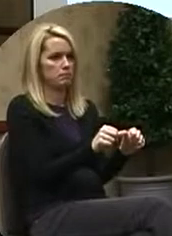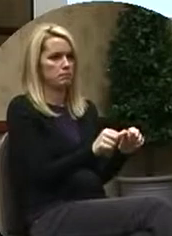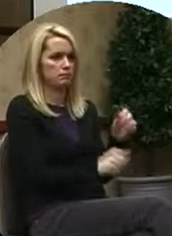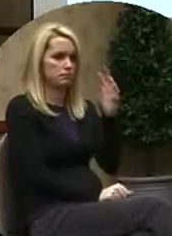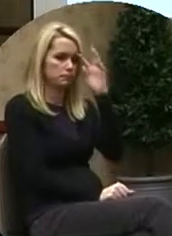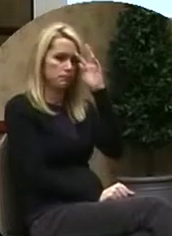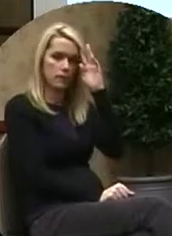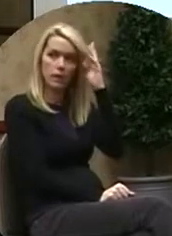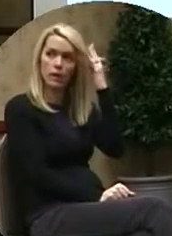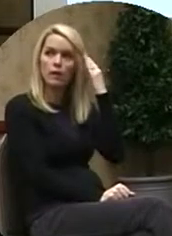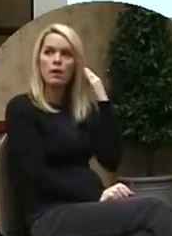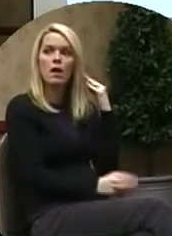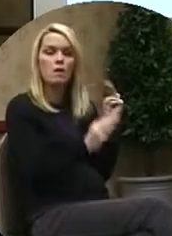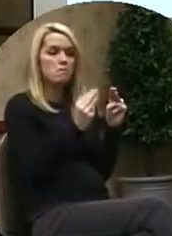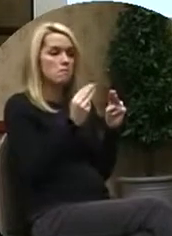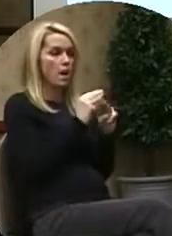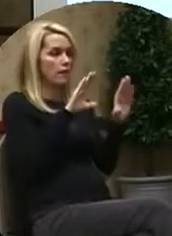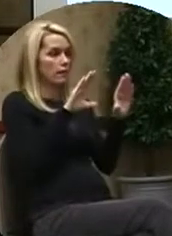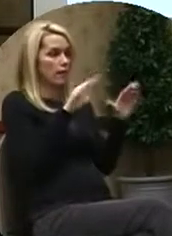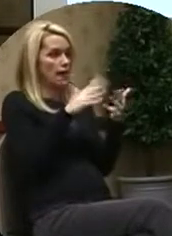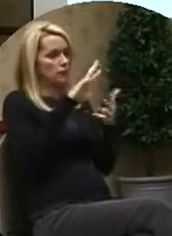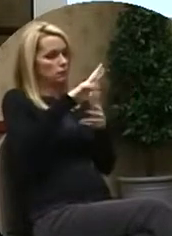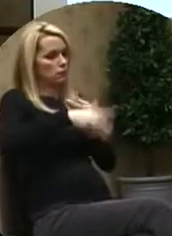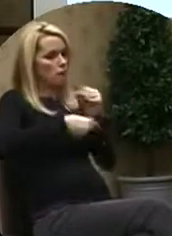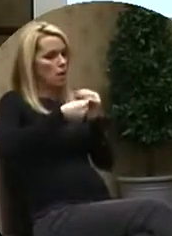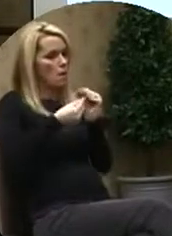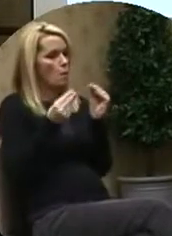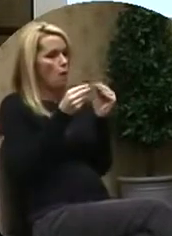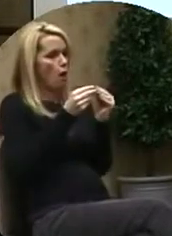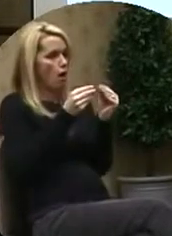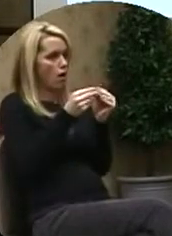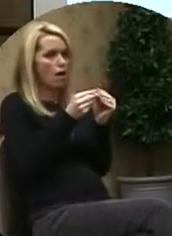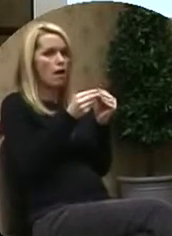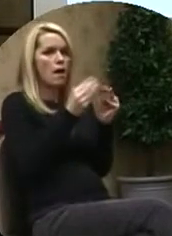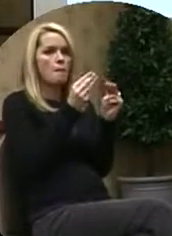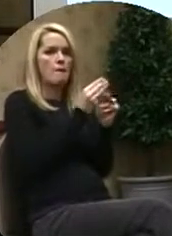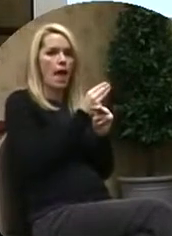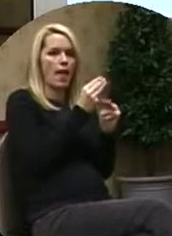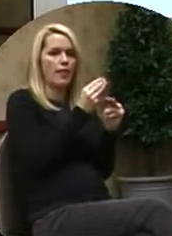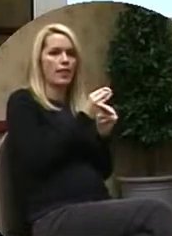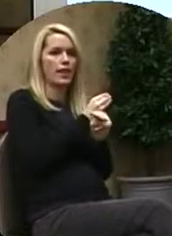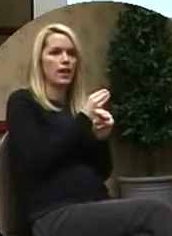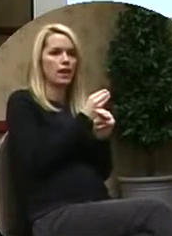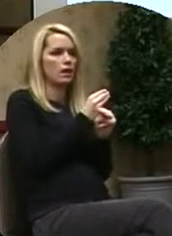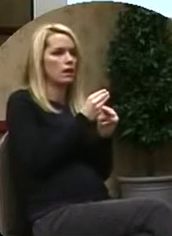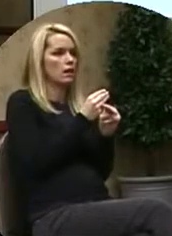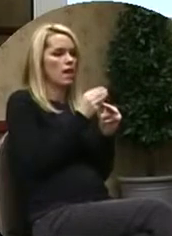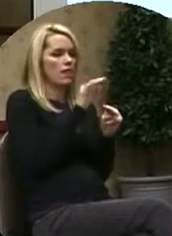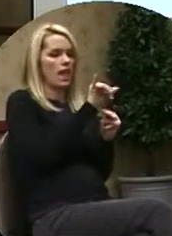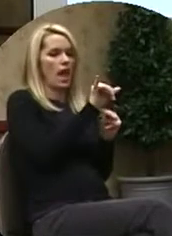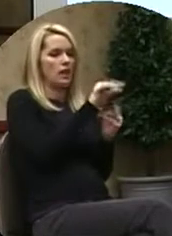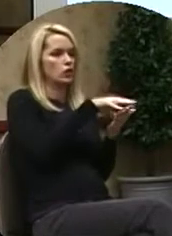But in math class, let's add another piece of information. In math class, they're performing way below grade level.